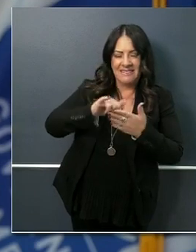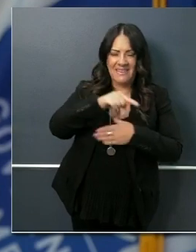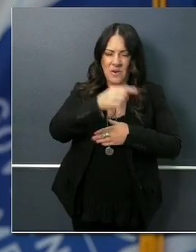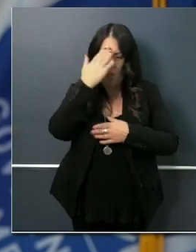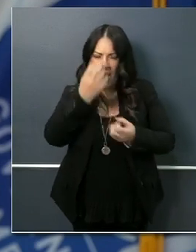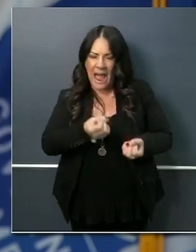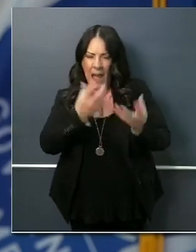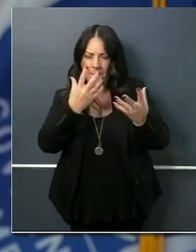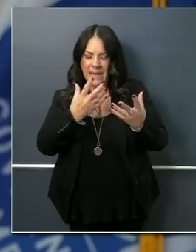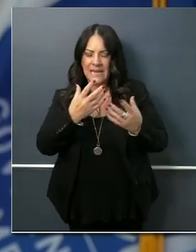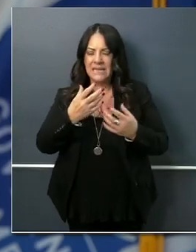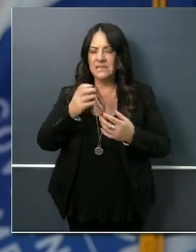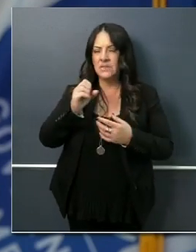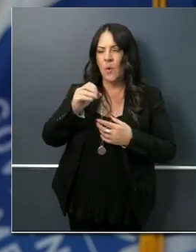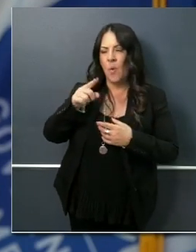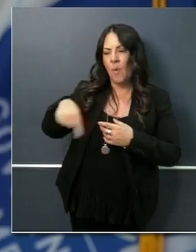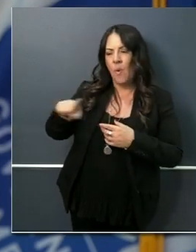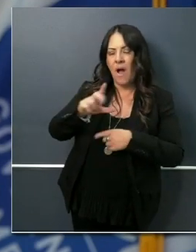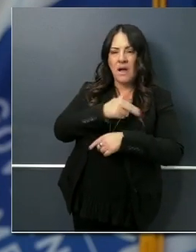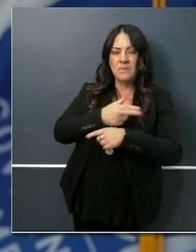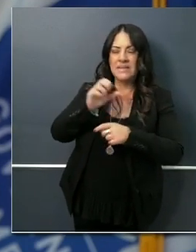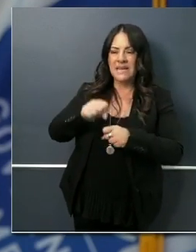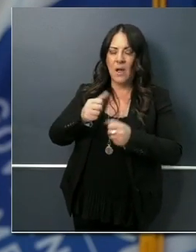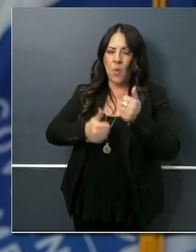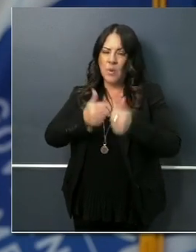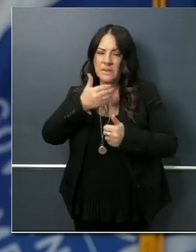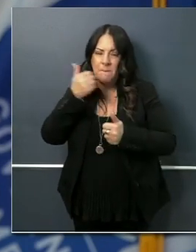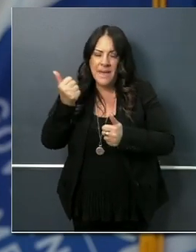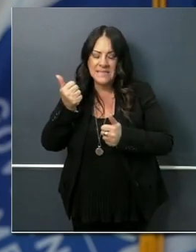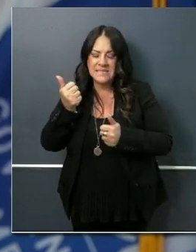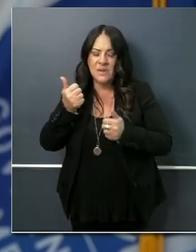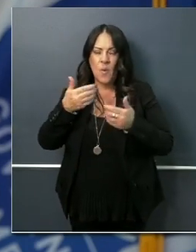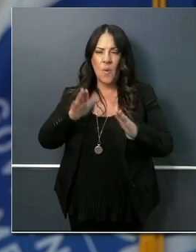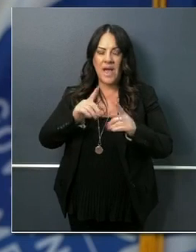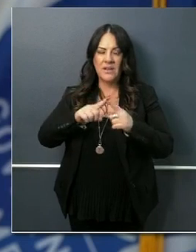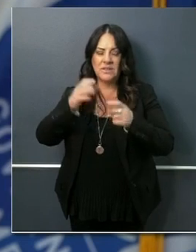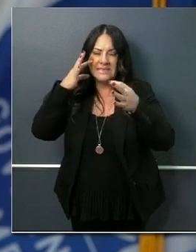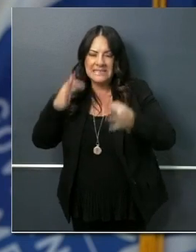medical decisions, or because their case may be of great concern because of